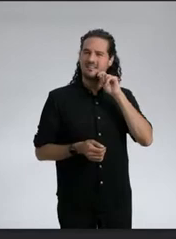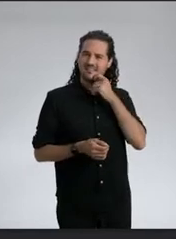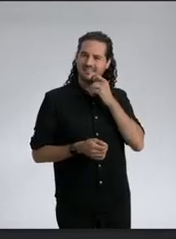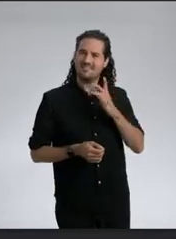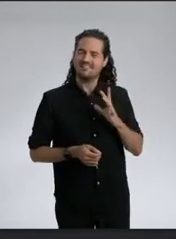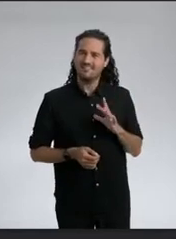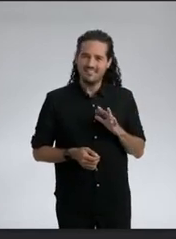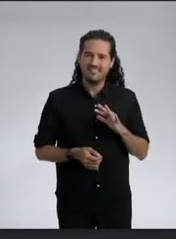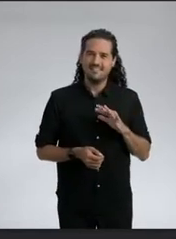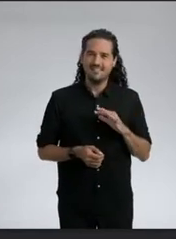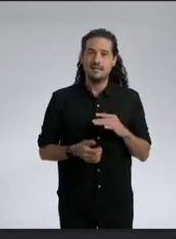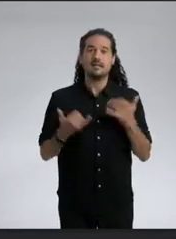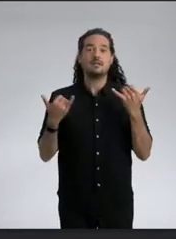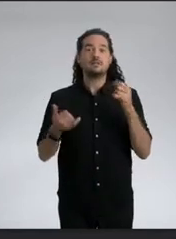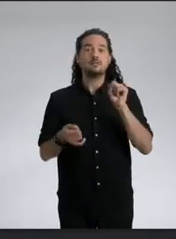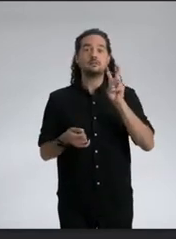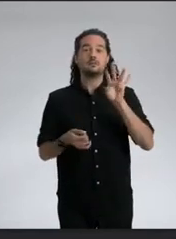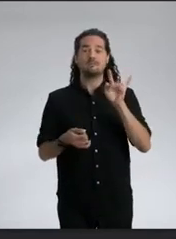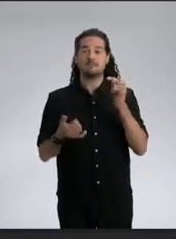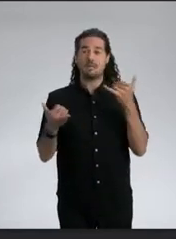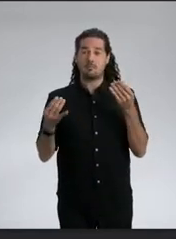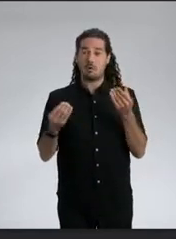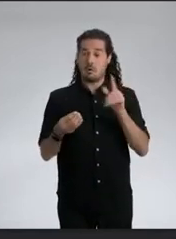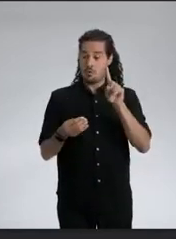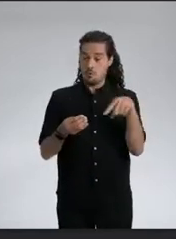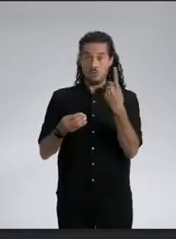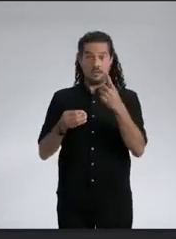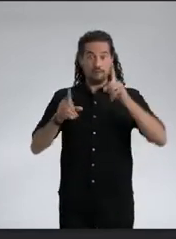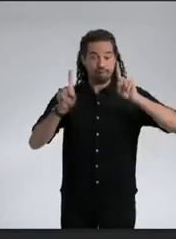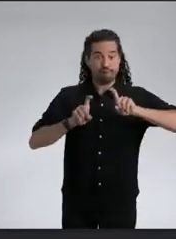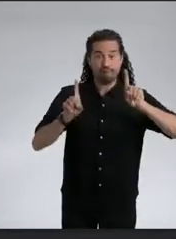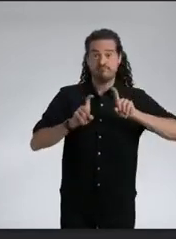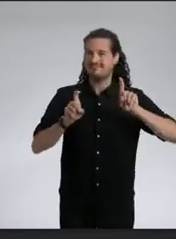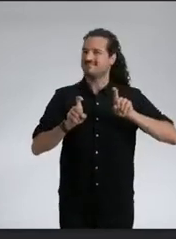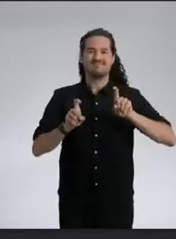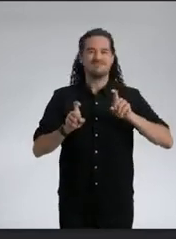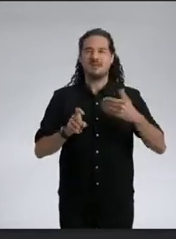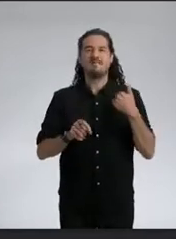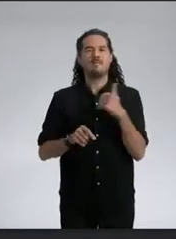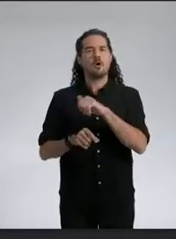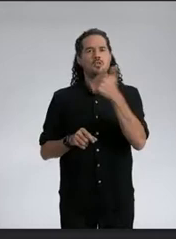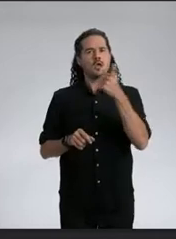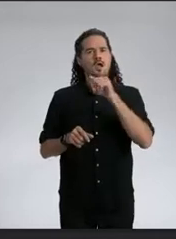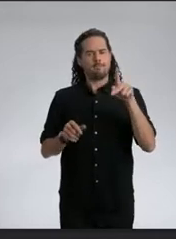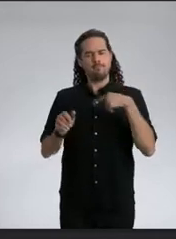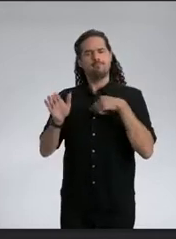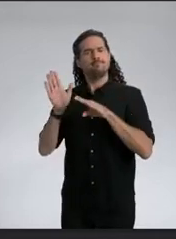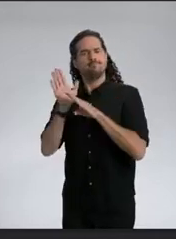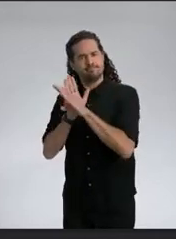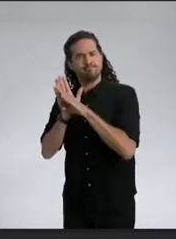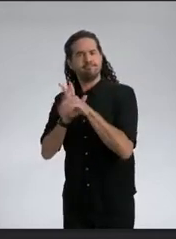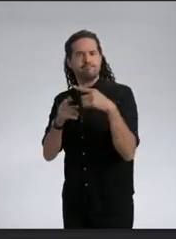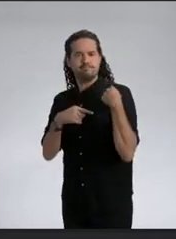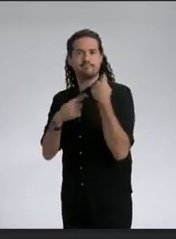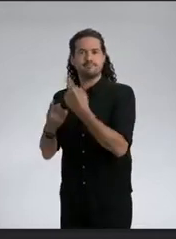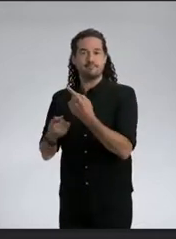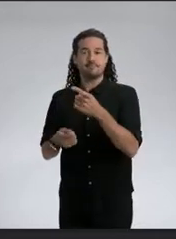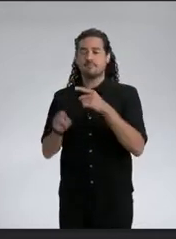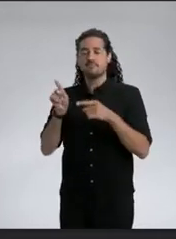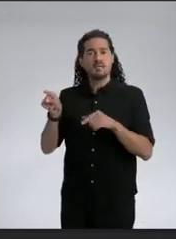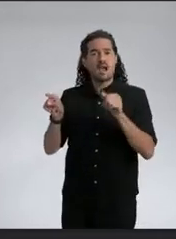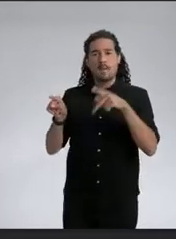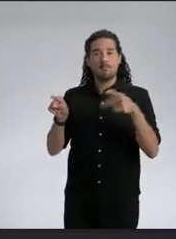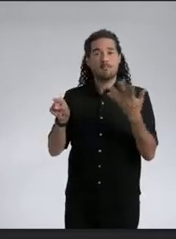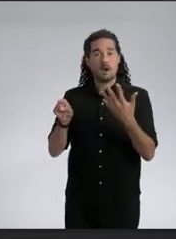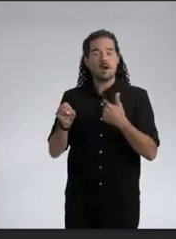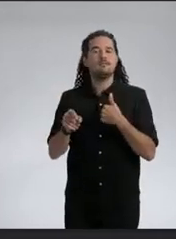just for experimentation. I've got another app that I've been working on for a while. I use this app to track the amount of time I